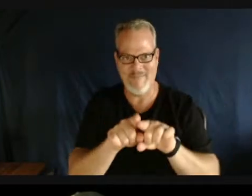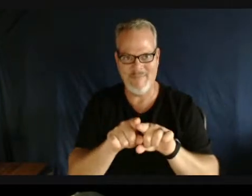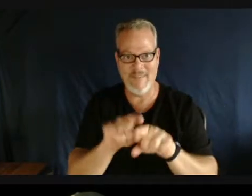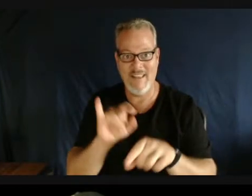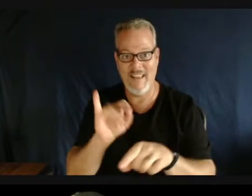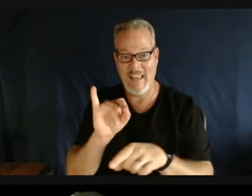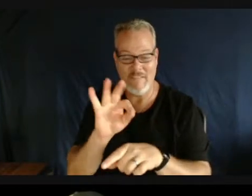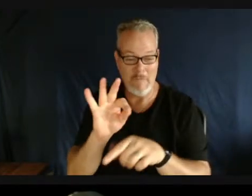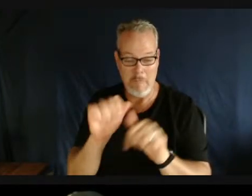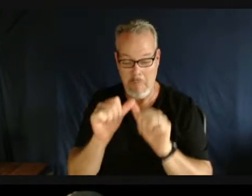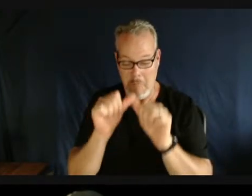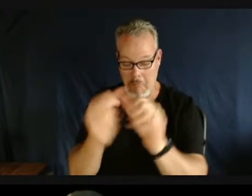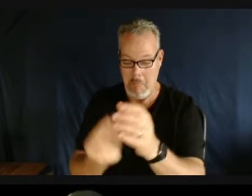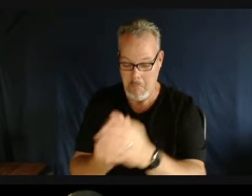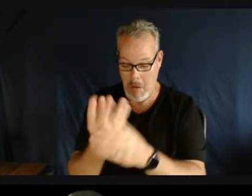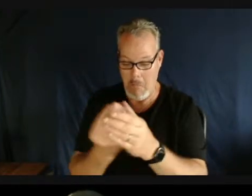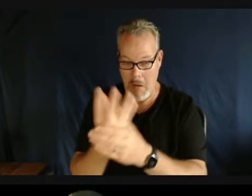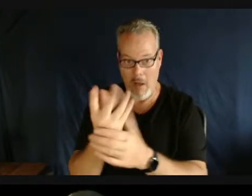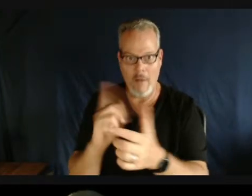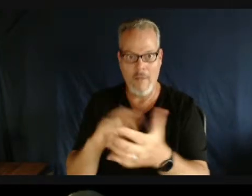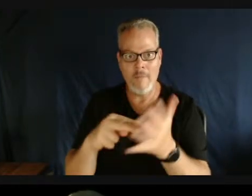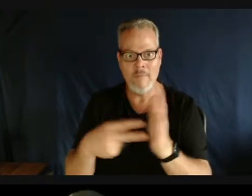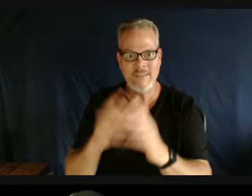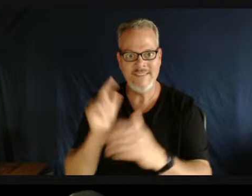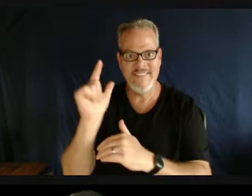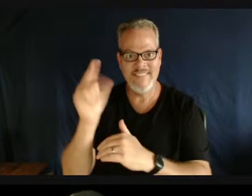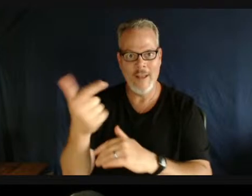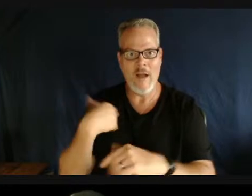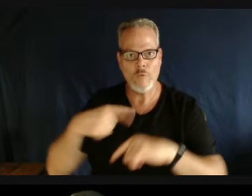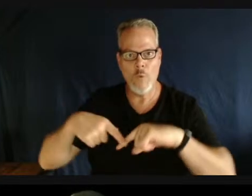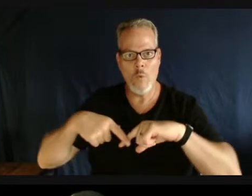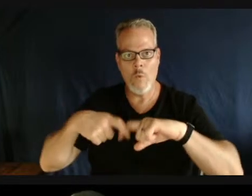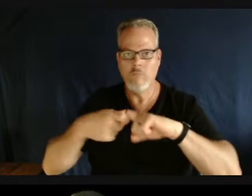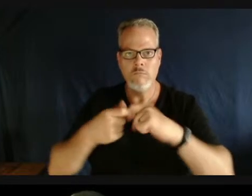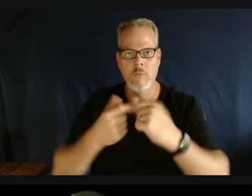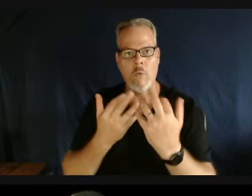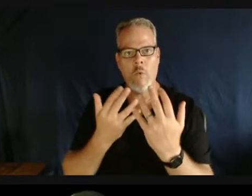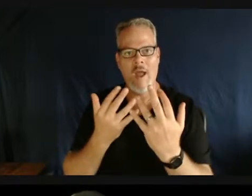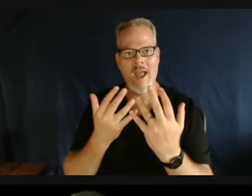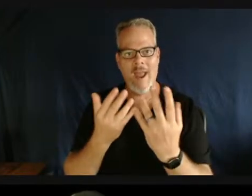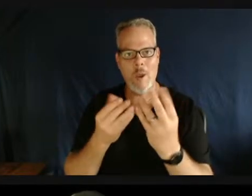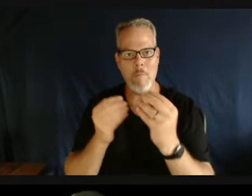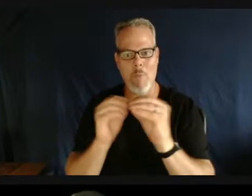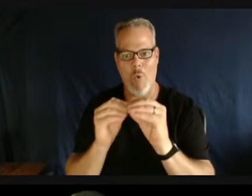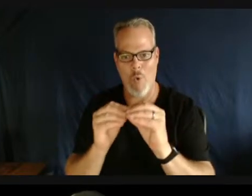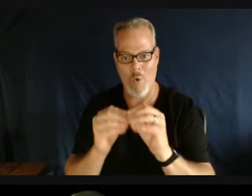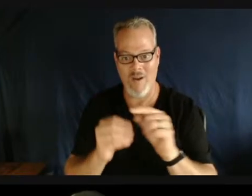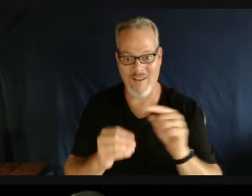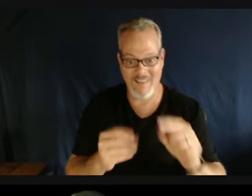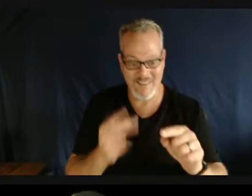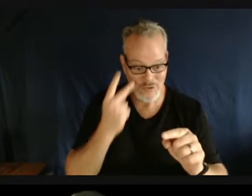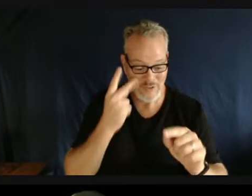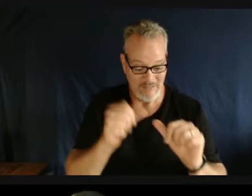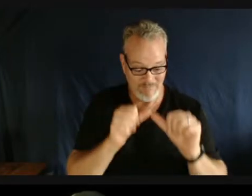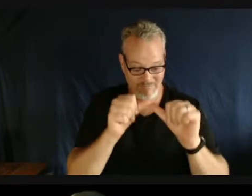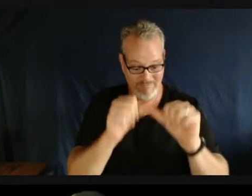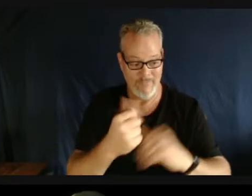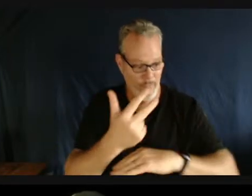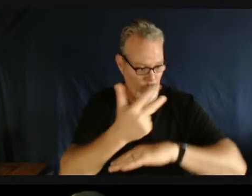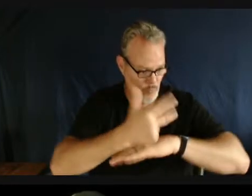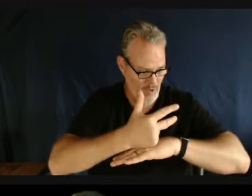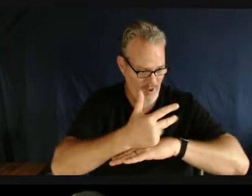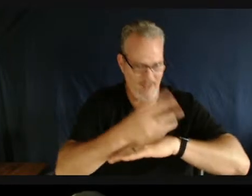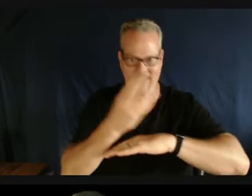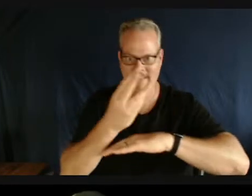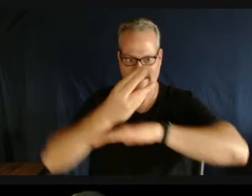But you can see that since about episode 7, we're actually pretty steady, right? This is 3 days, 6 days, 9 days. So